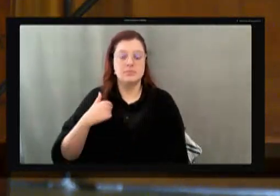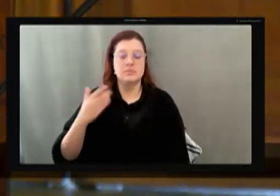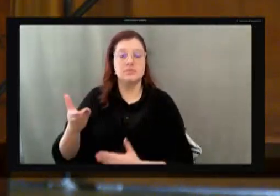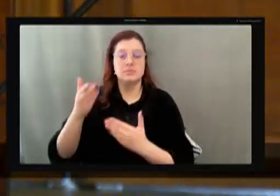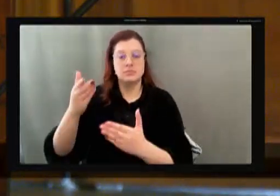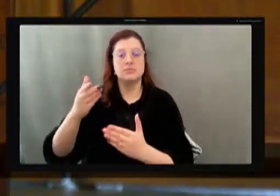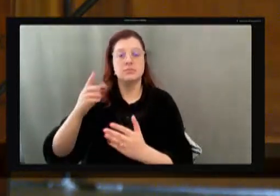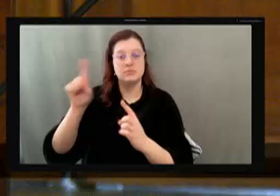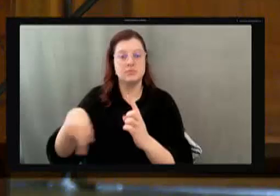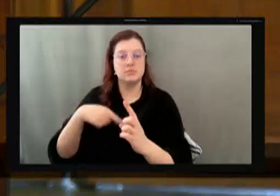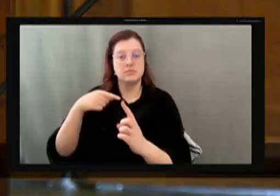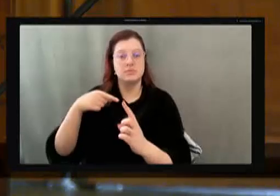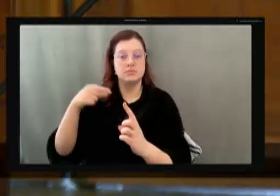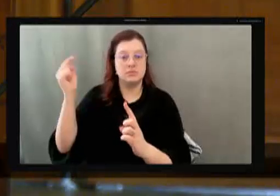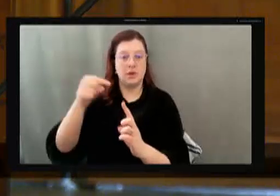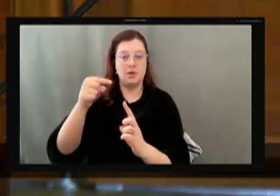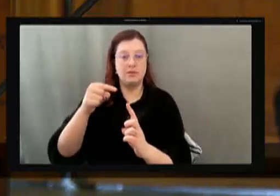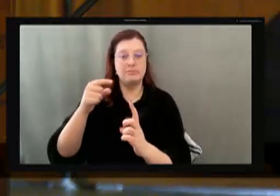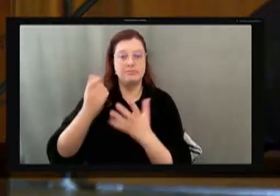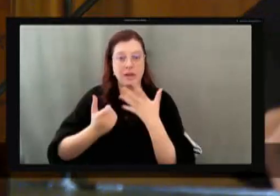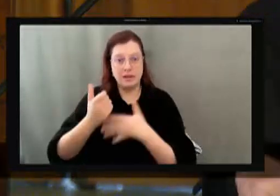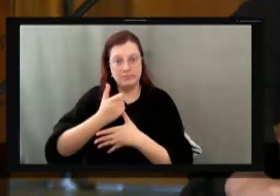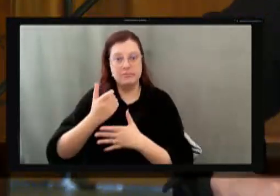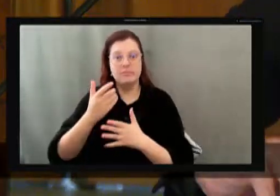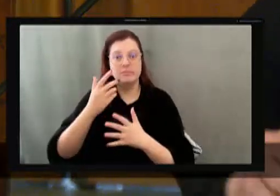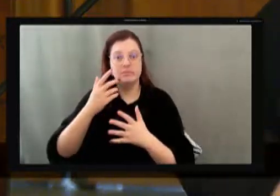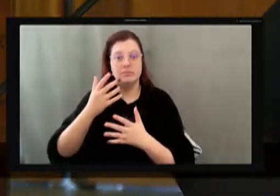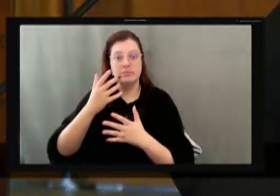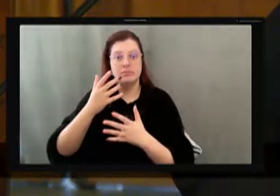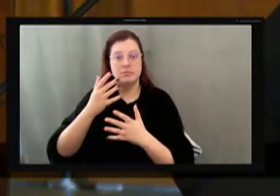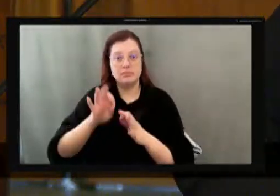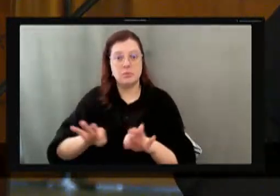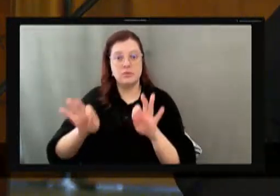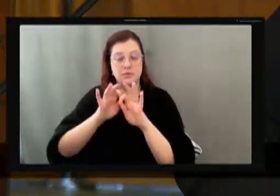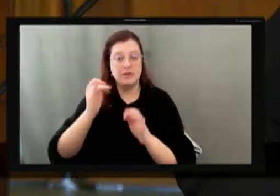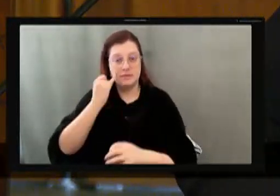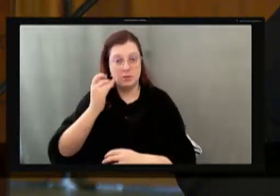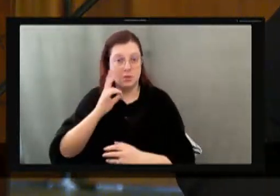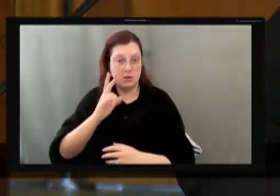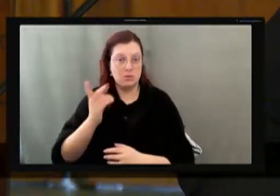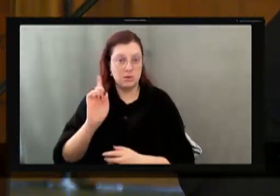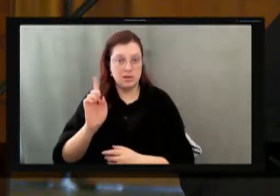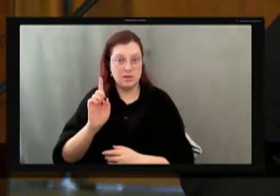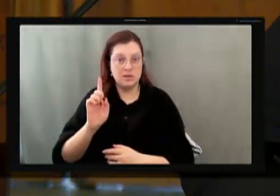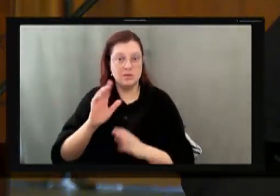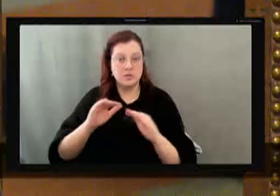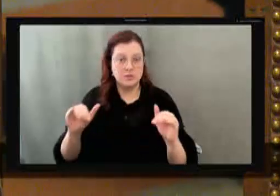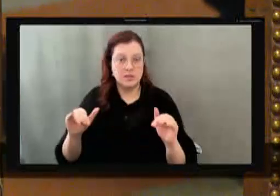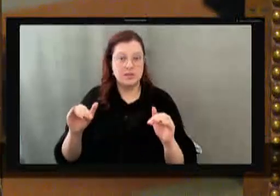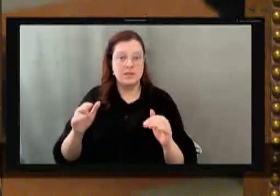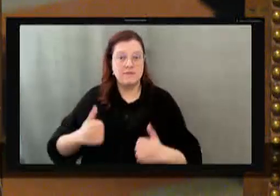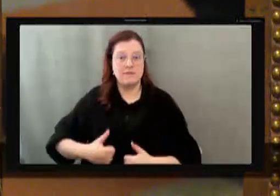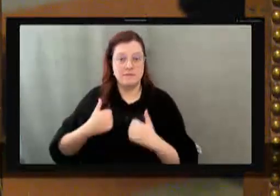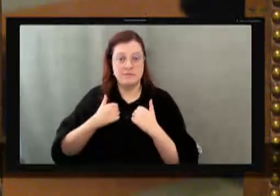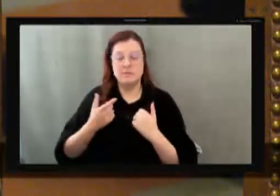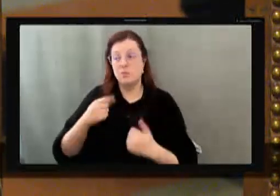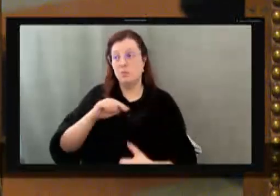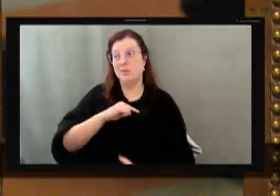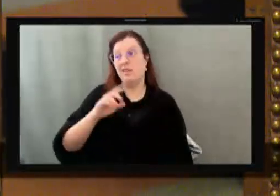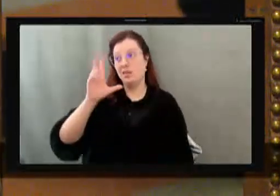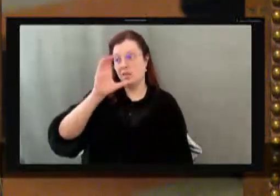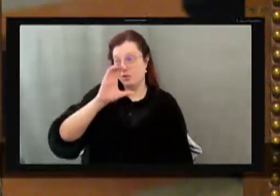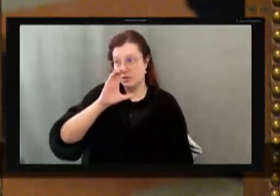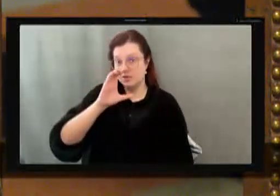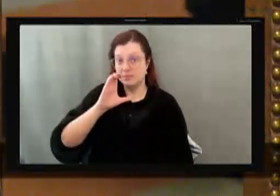your rankings would be improved if you look where children live. I neglected to mention, so we do look at population of individuals